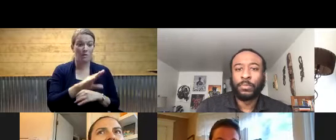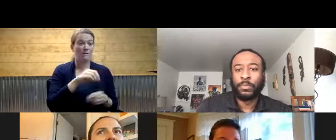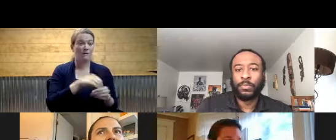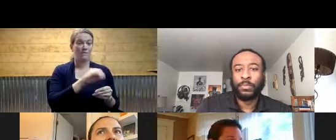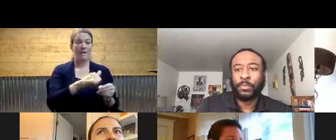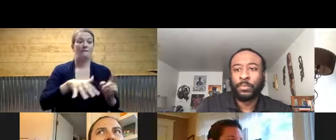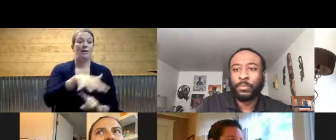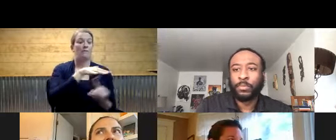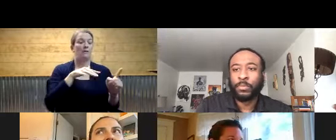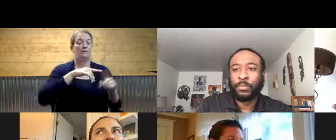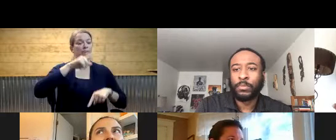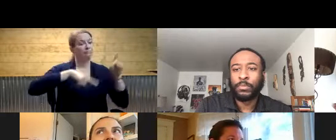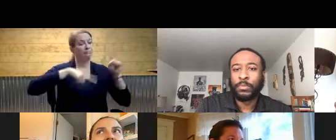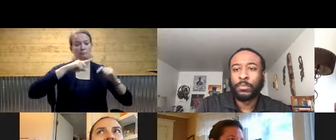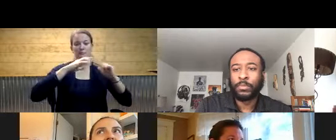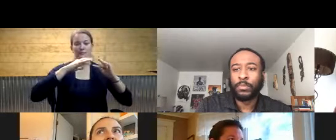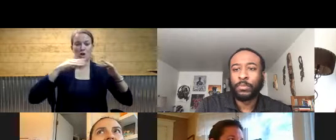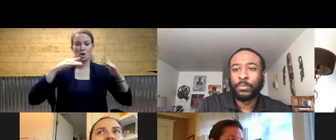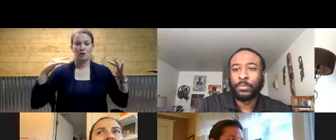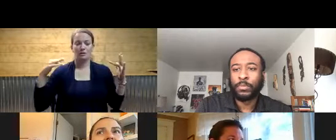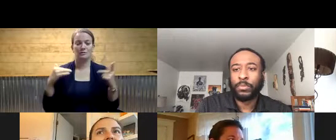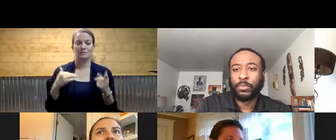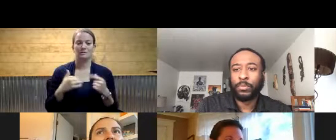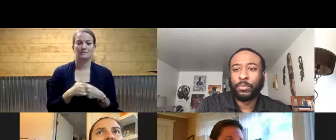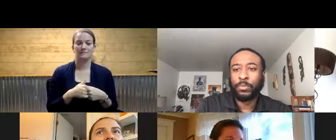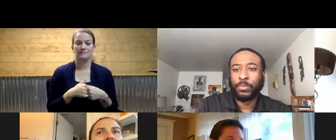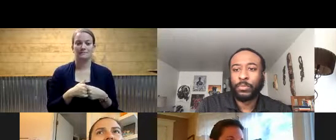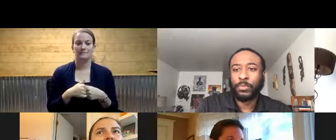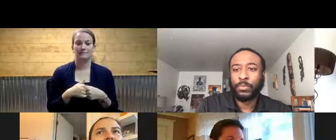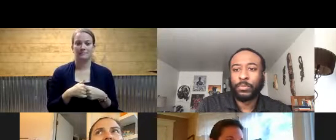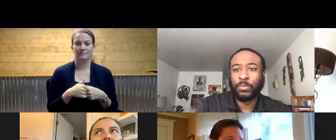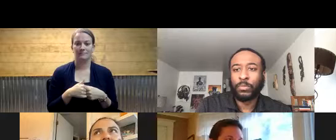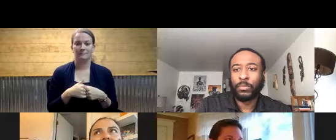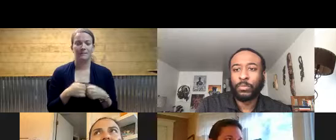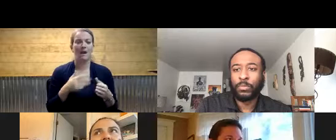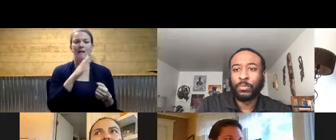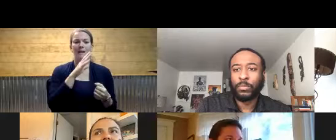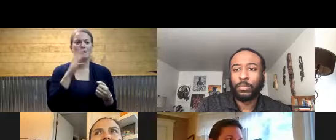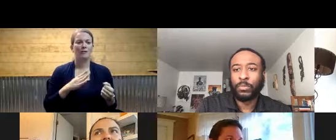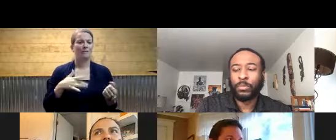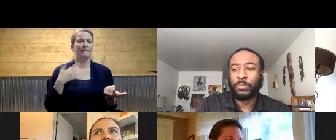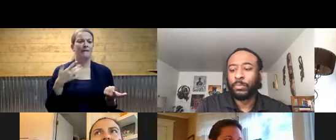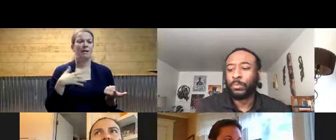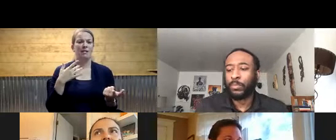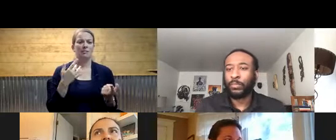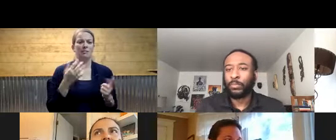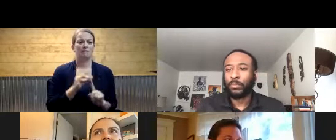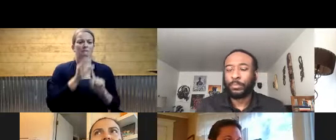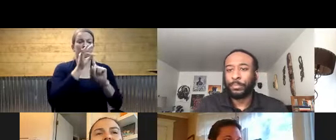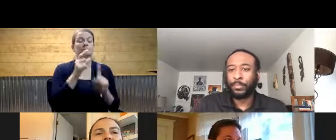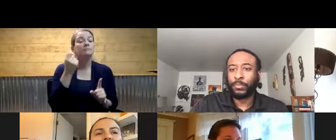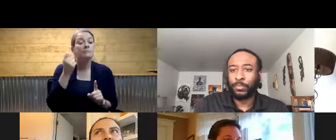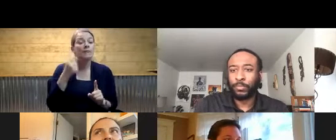really felt like um, I was in something else. I never lived in India, for